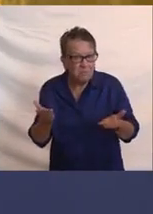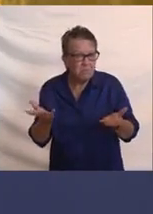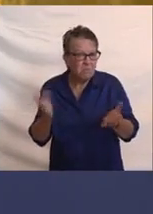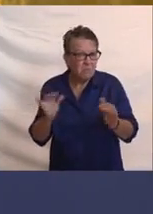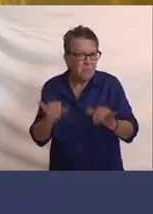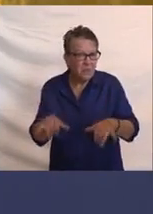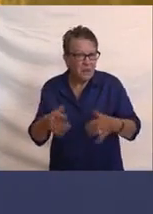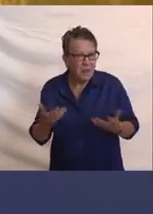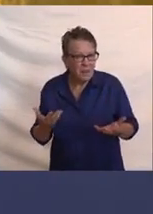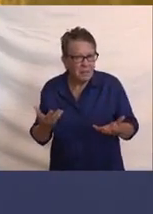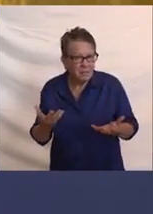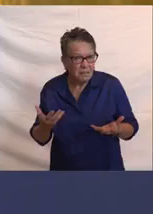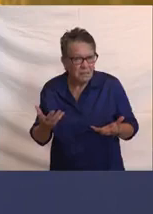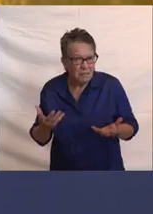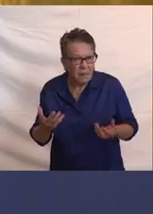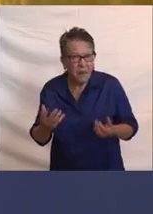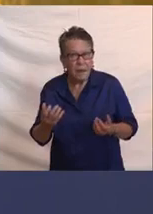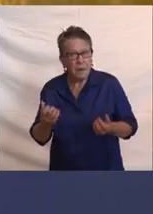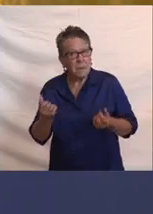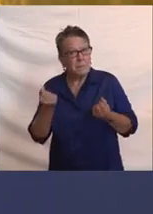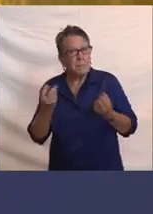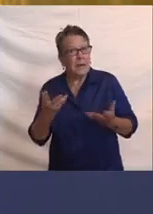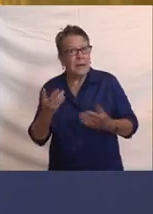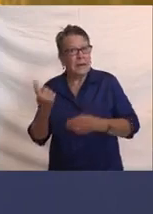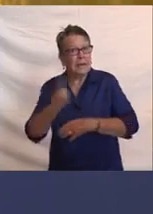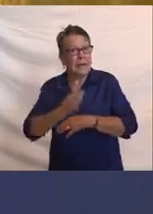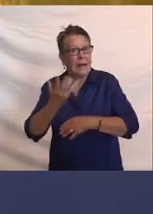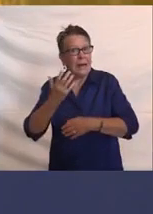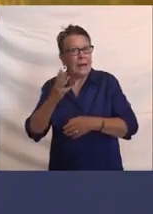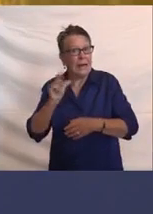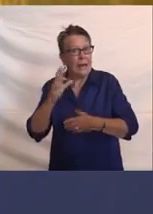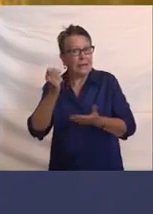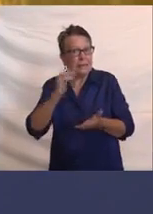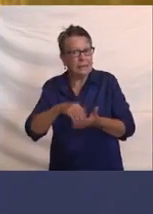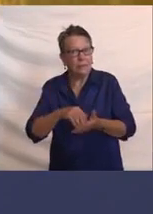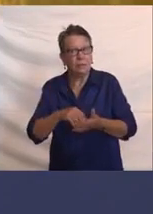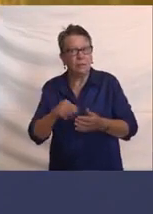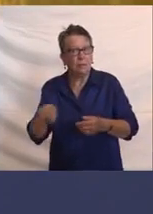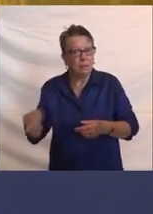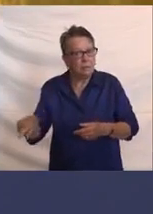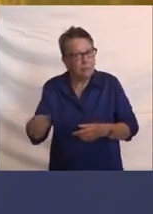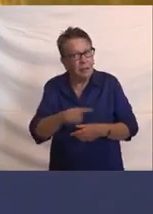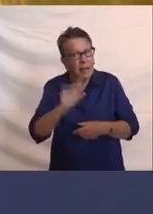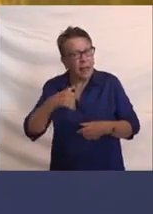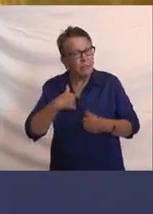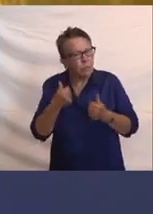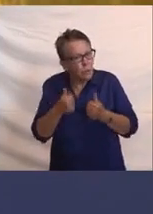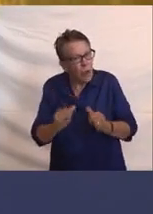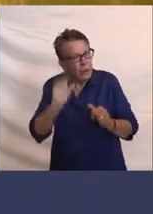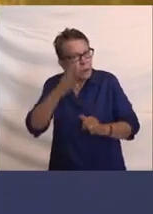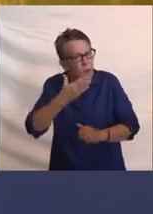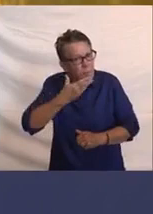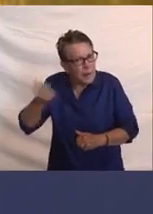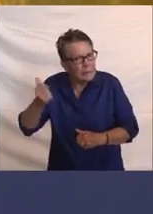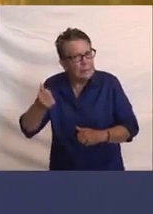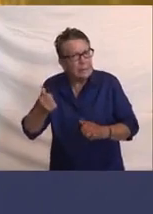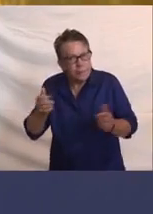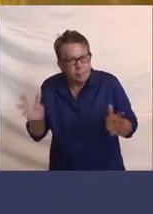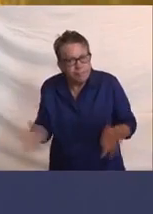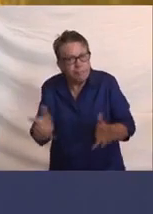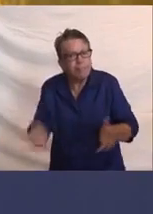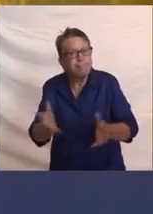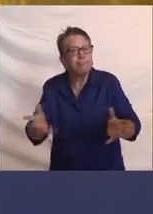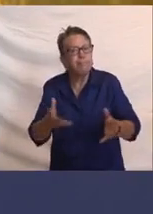doing best practices, which is great. And it's going to be, we're going to have to do our best in here. I think all the premise of your